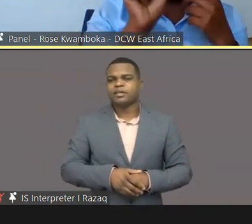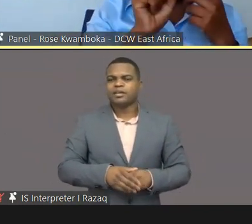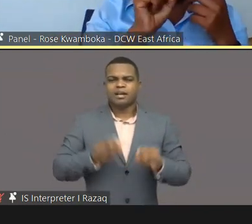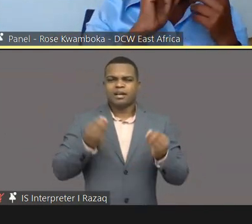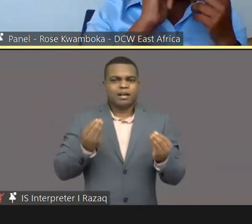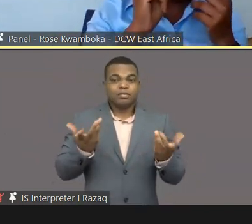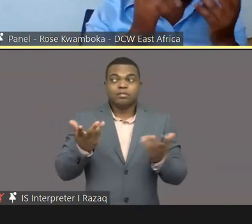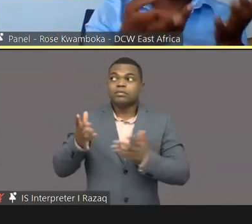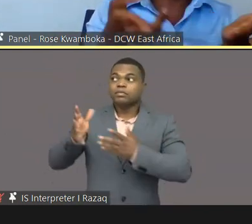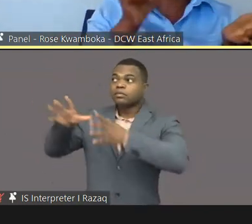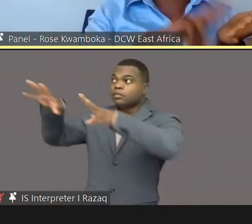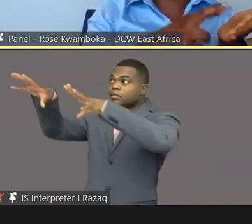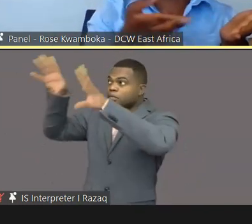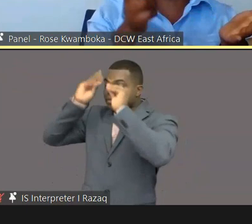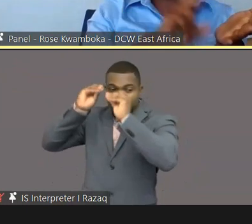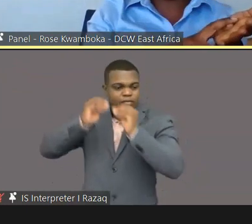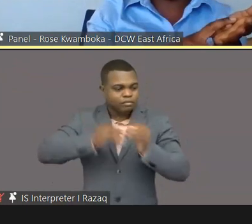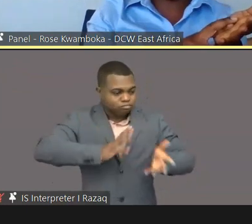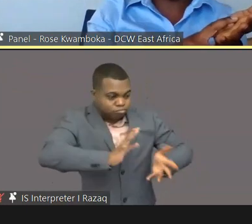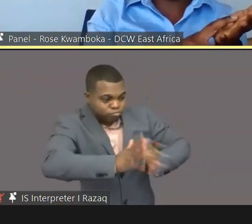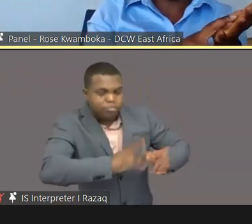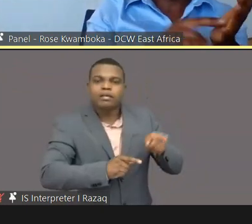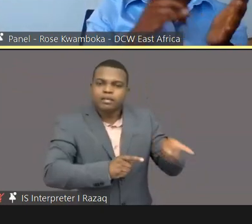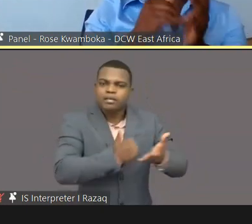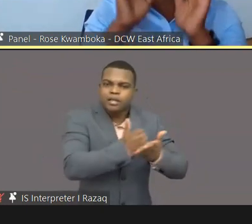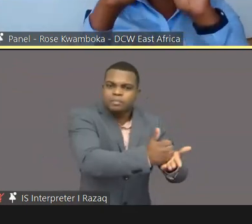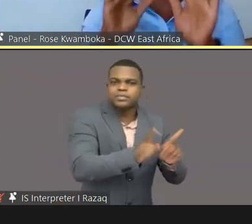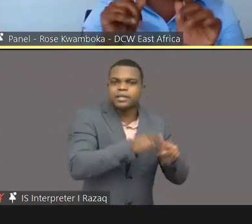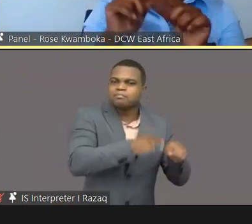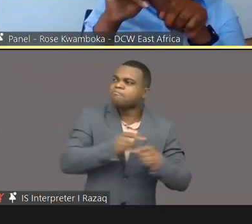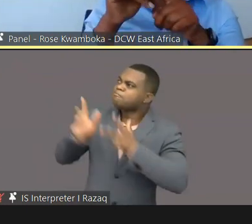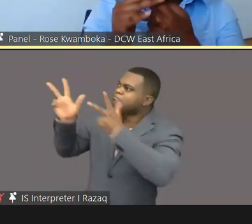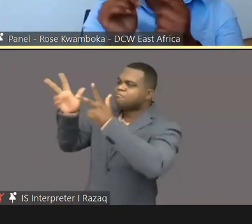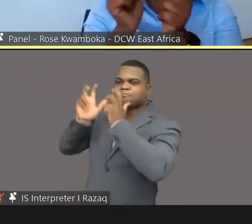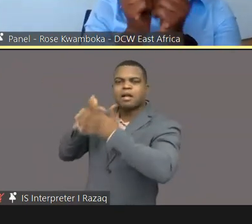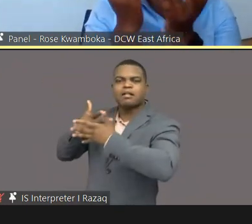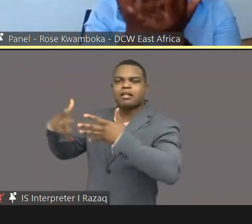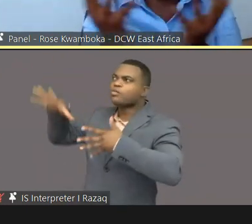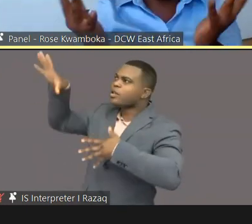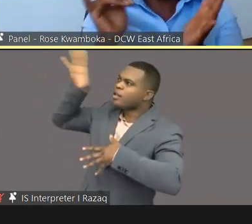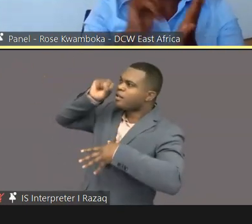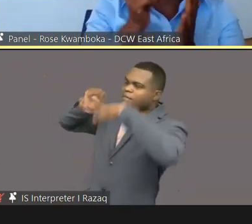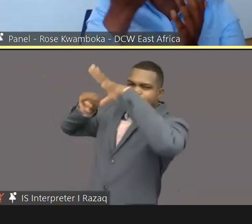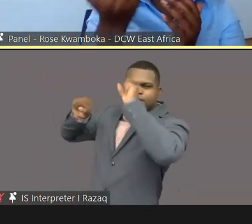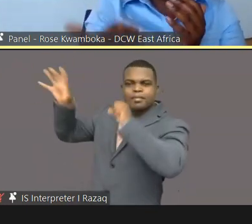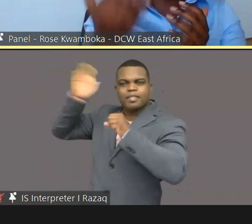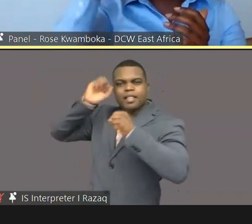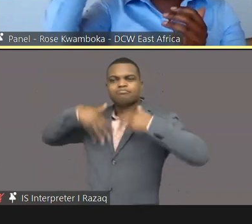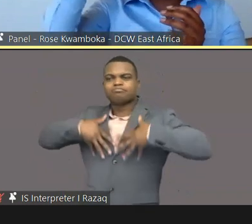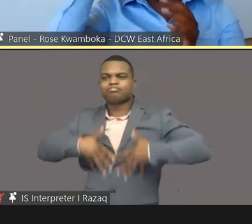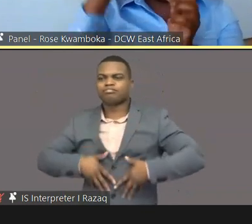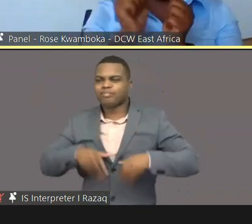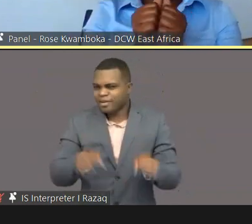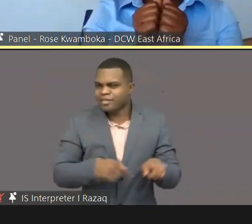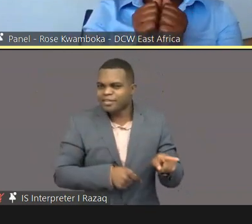The first tip is repetition. It is important to start with something that the